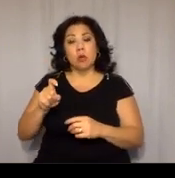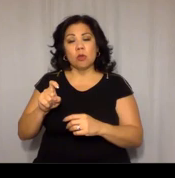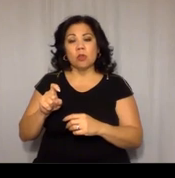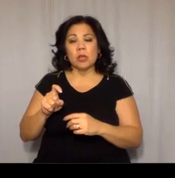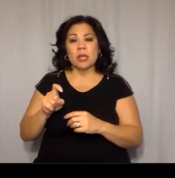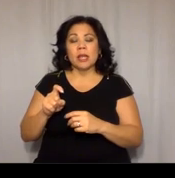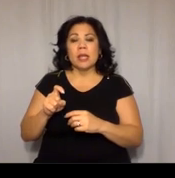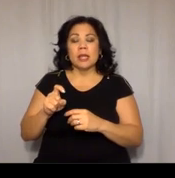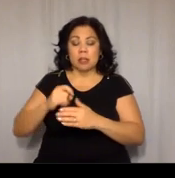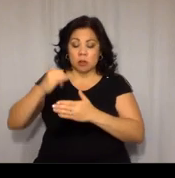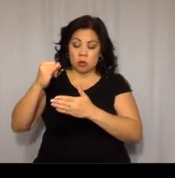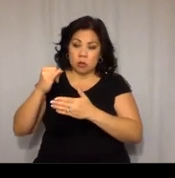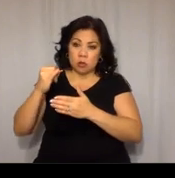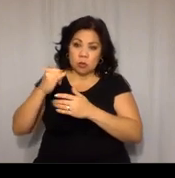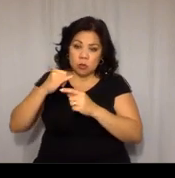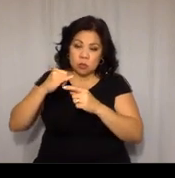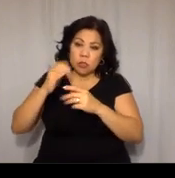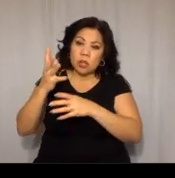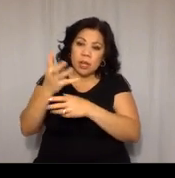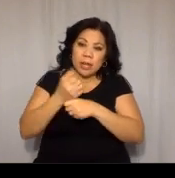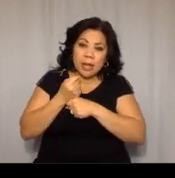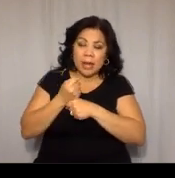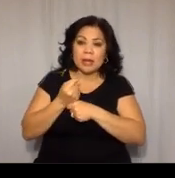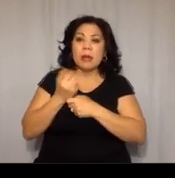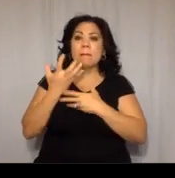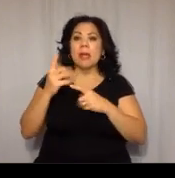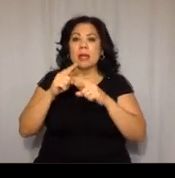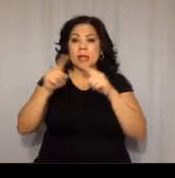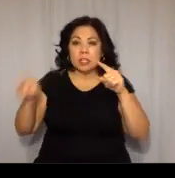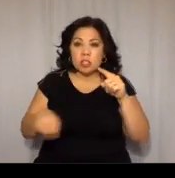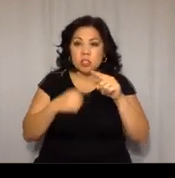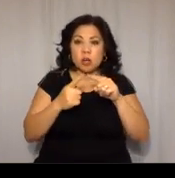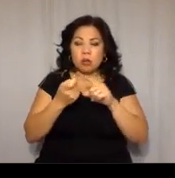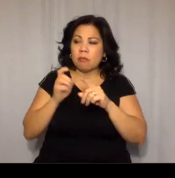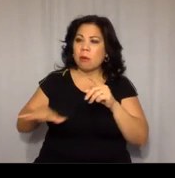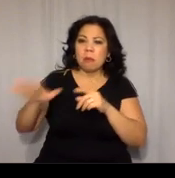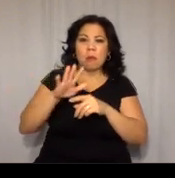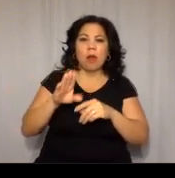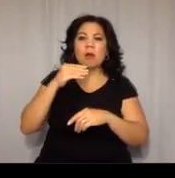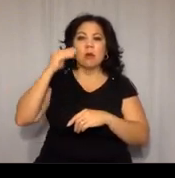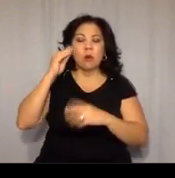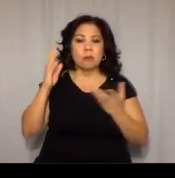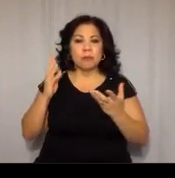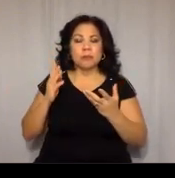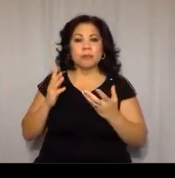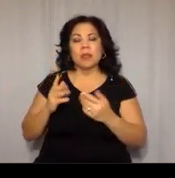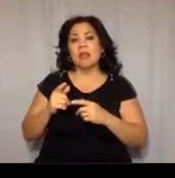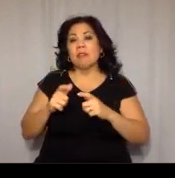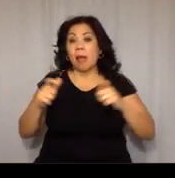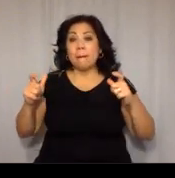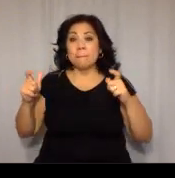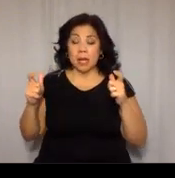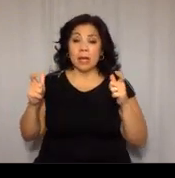different circles from around your house. So in my case, I've basically gotten one kind of